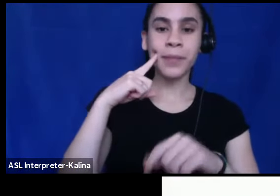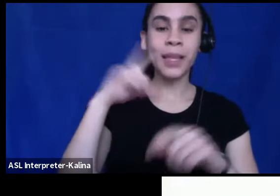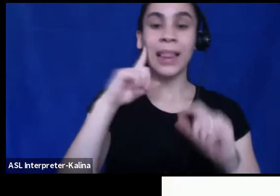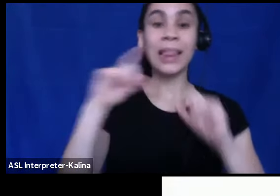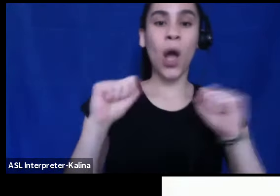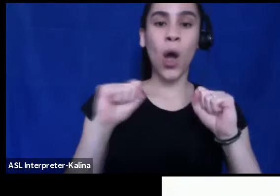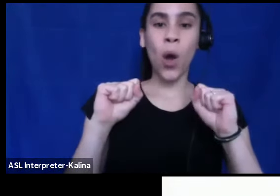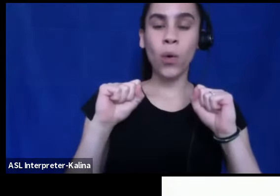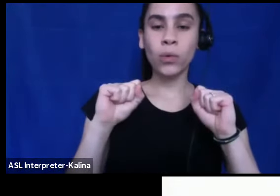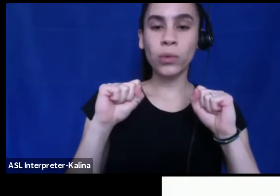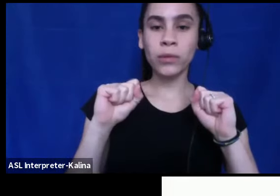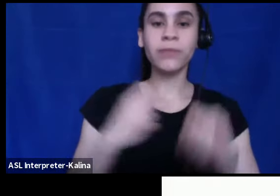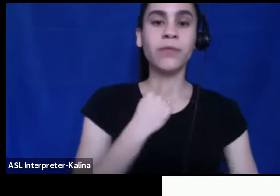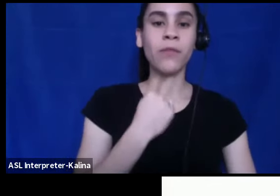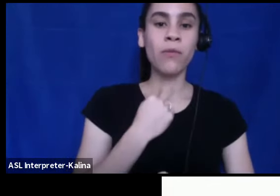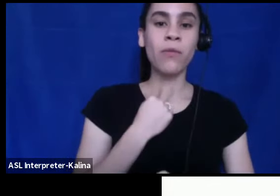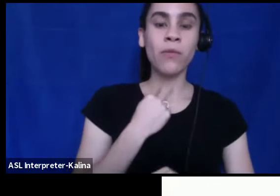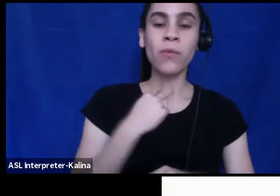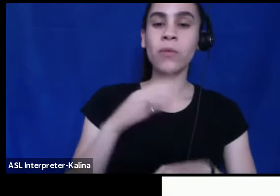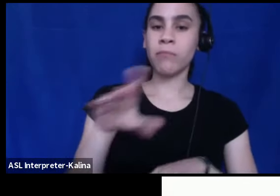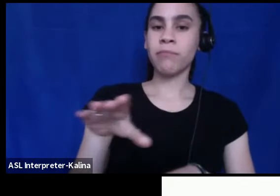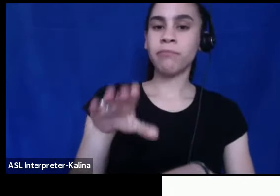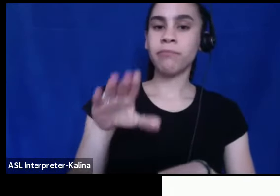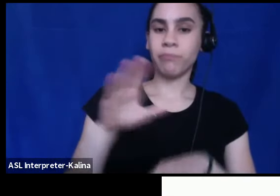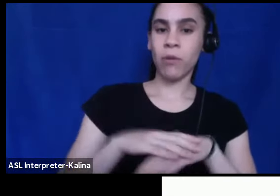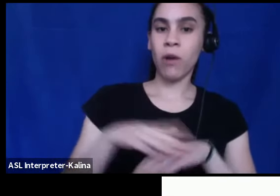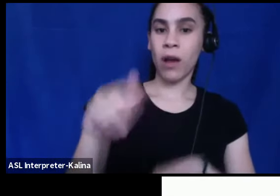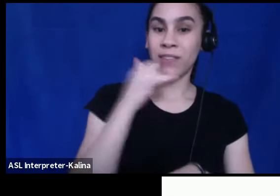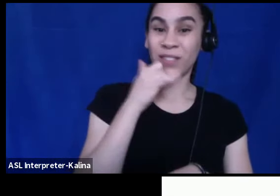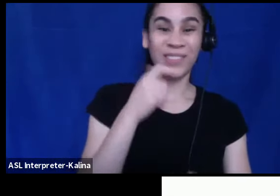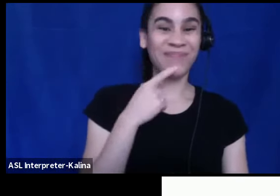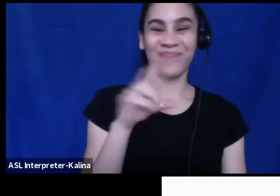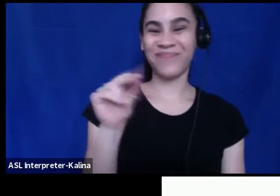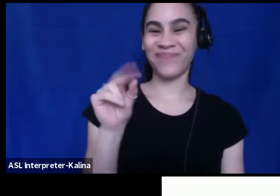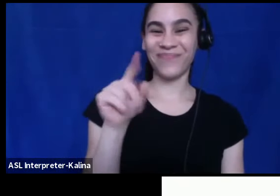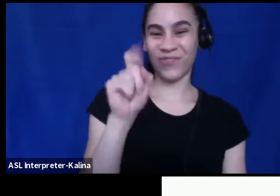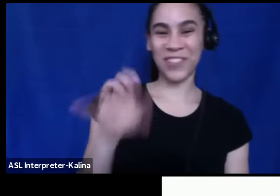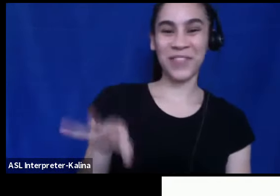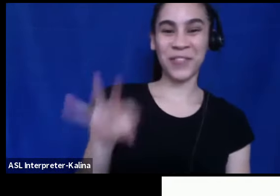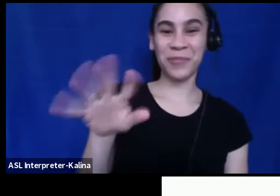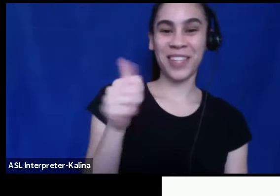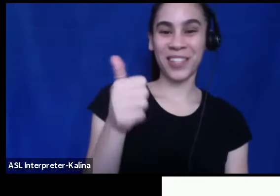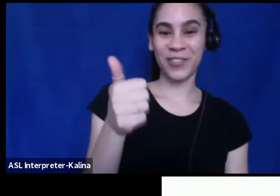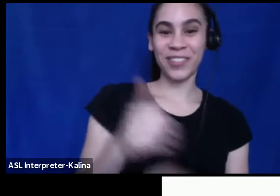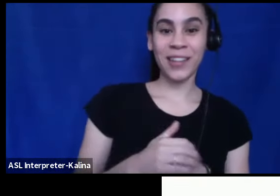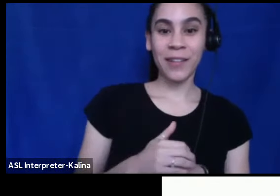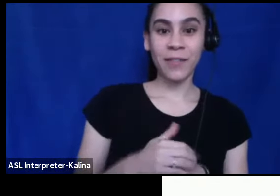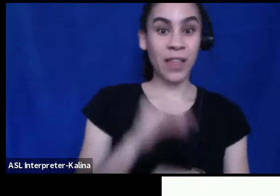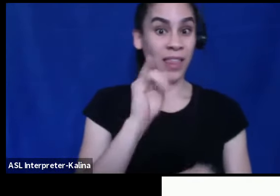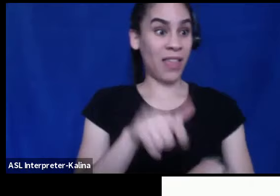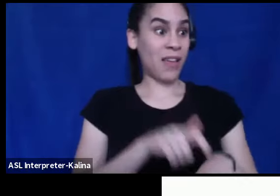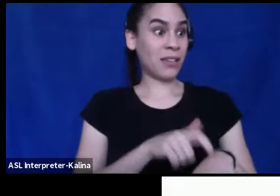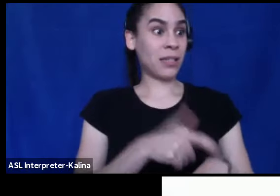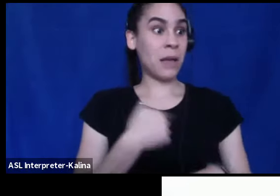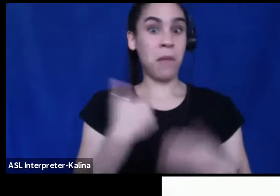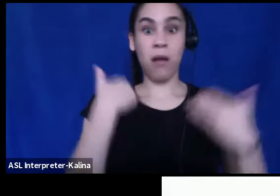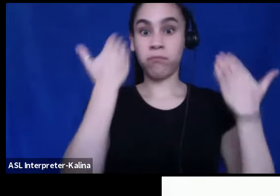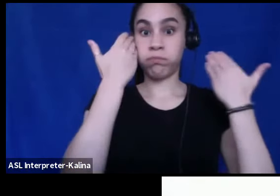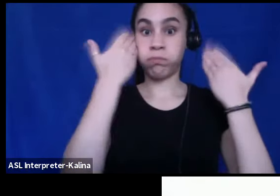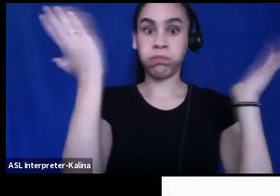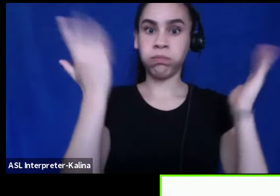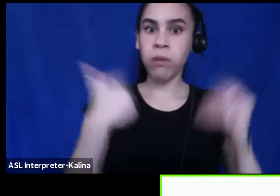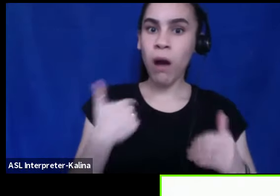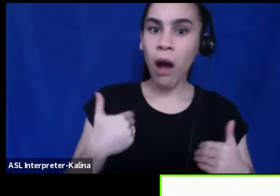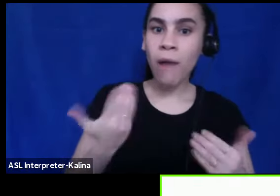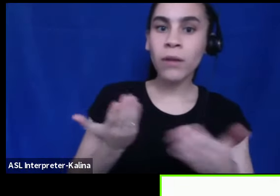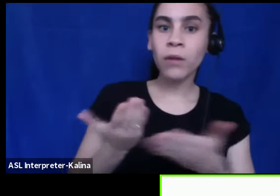phone? And they said, no, you will have to pay for that yourself. And so at the time, I didn't know that I had rights. I didn't